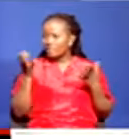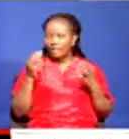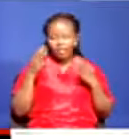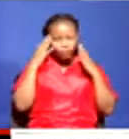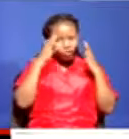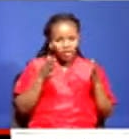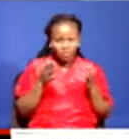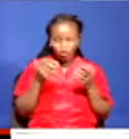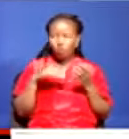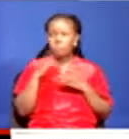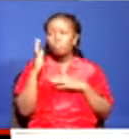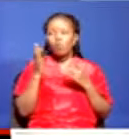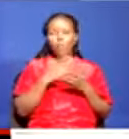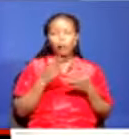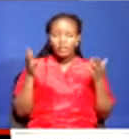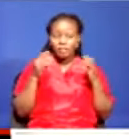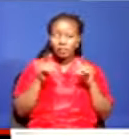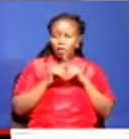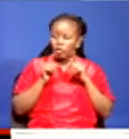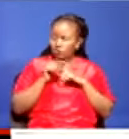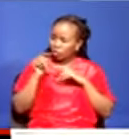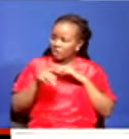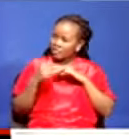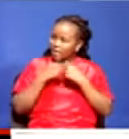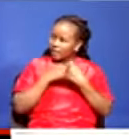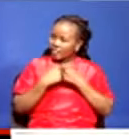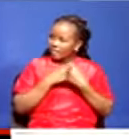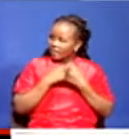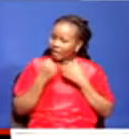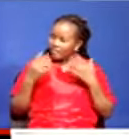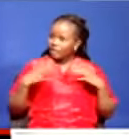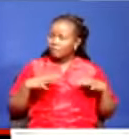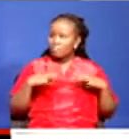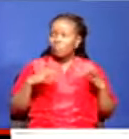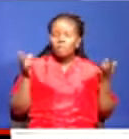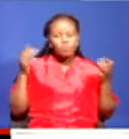I mean, that is a challenge. I think people are looking at putting food on the table first.